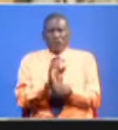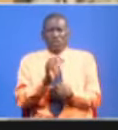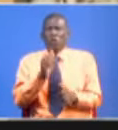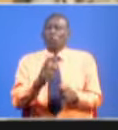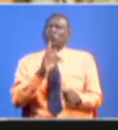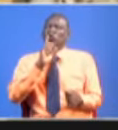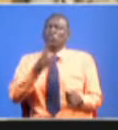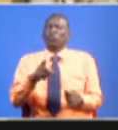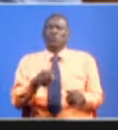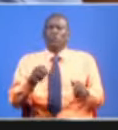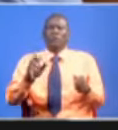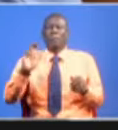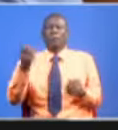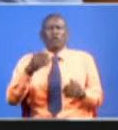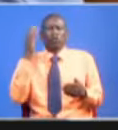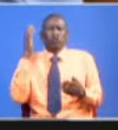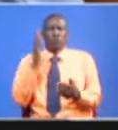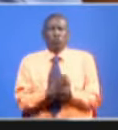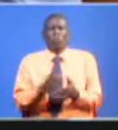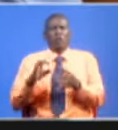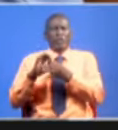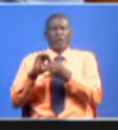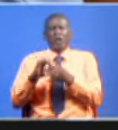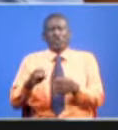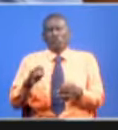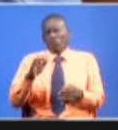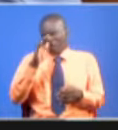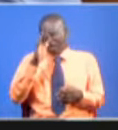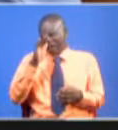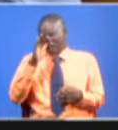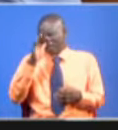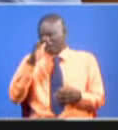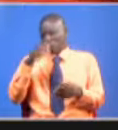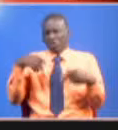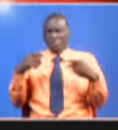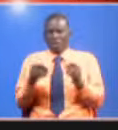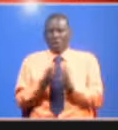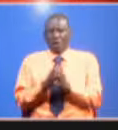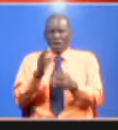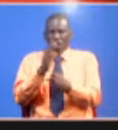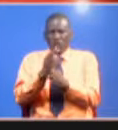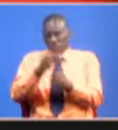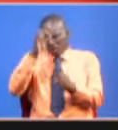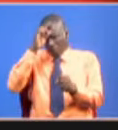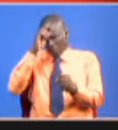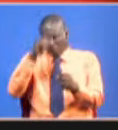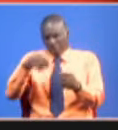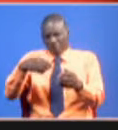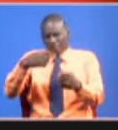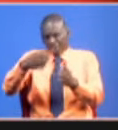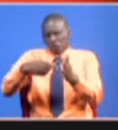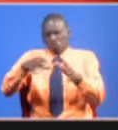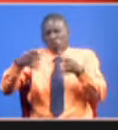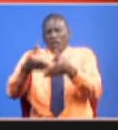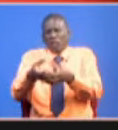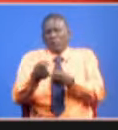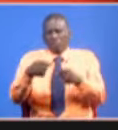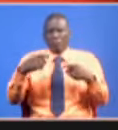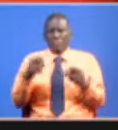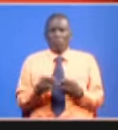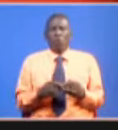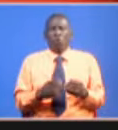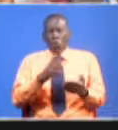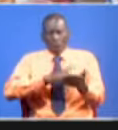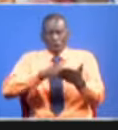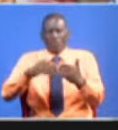the president to stop the culture of perpetuating lies and using state machinery to abduct citizens. Less than a